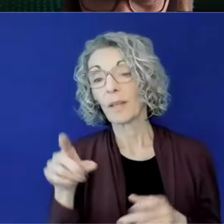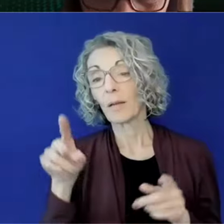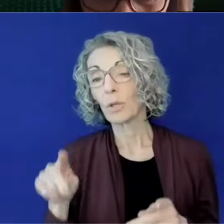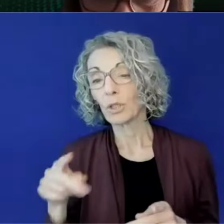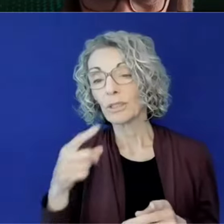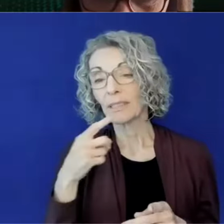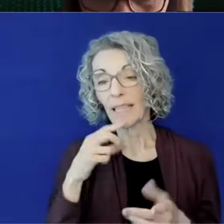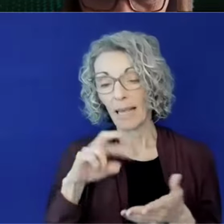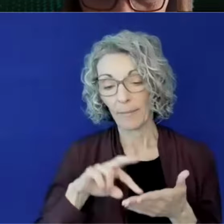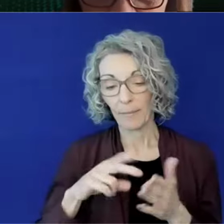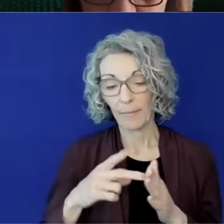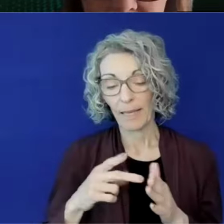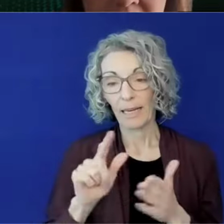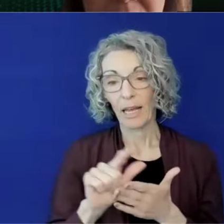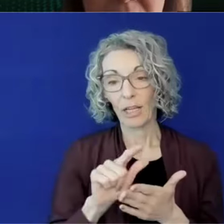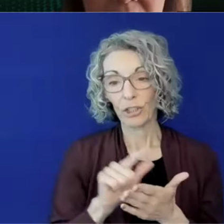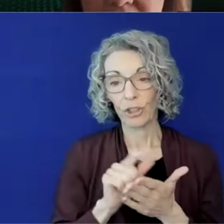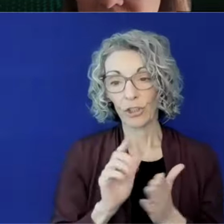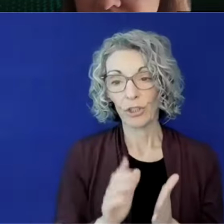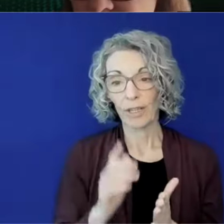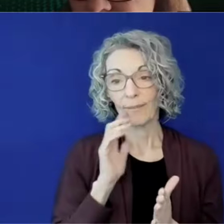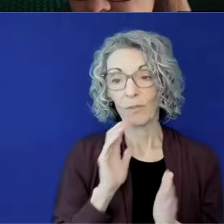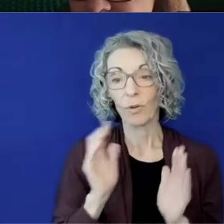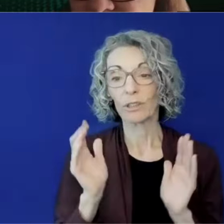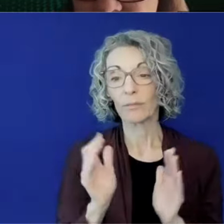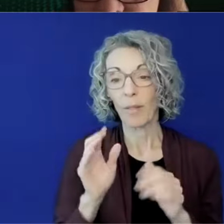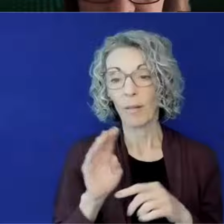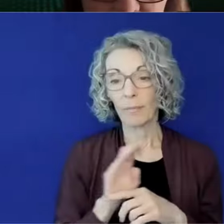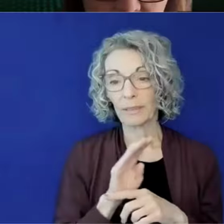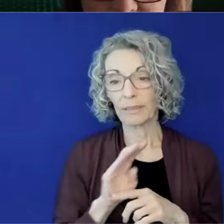business. You can